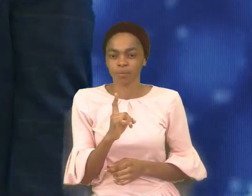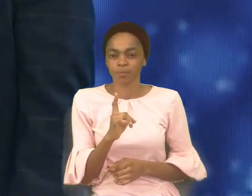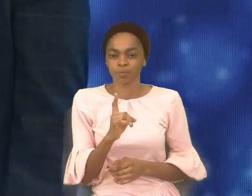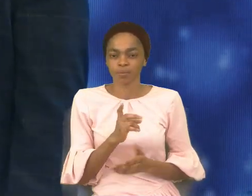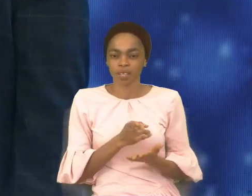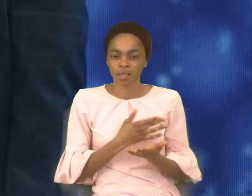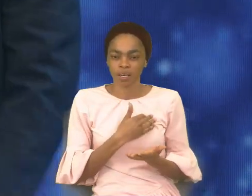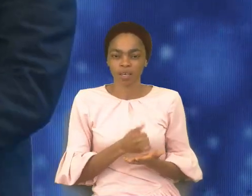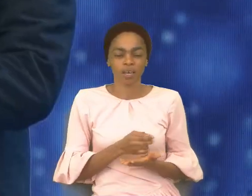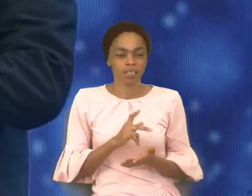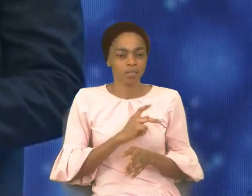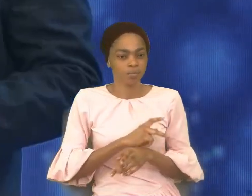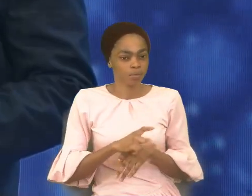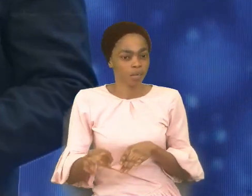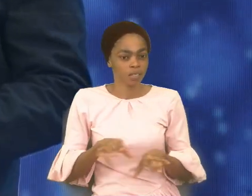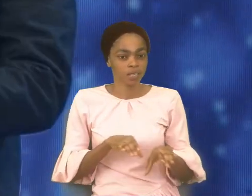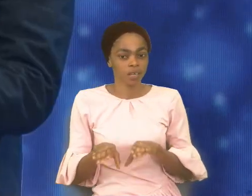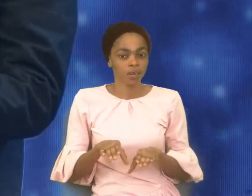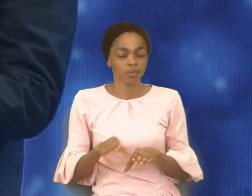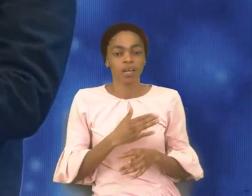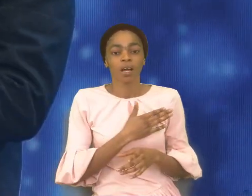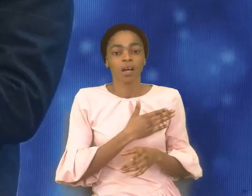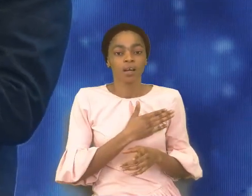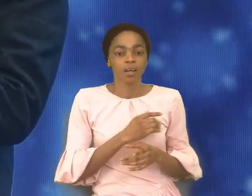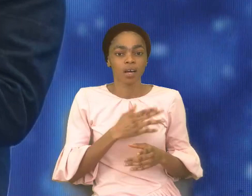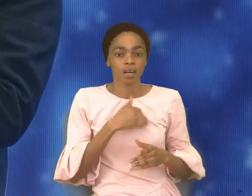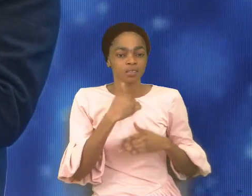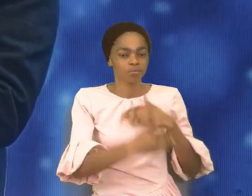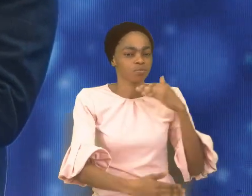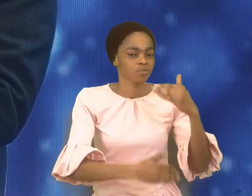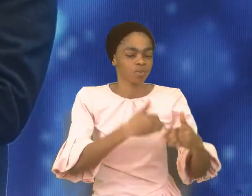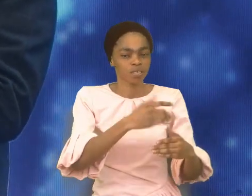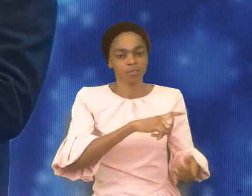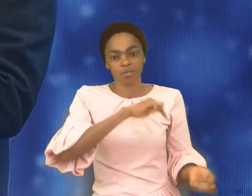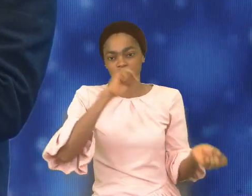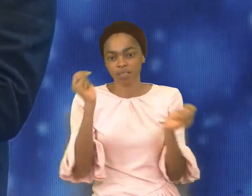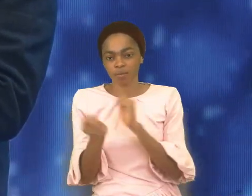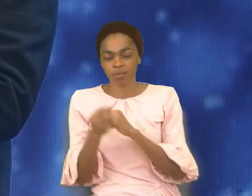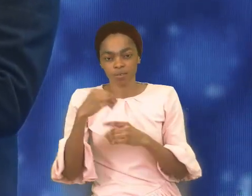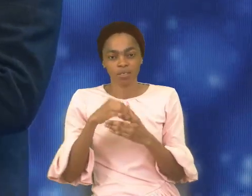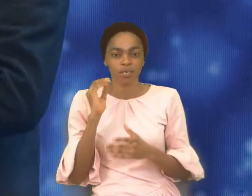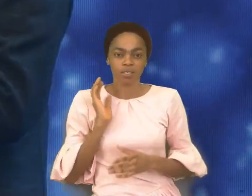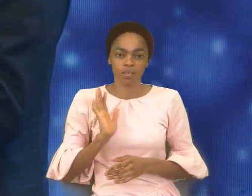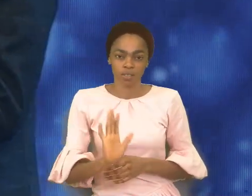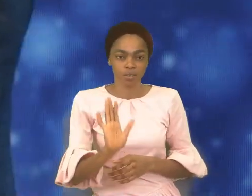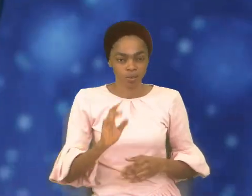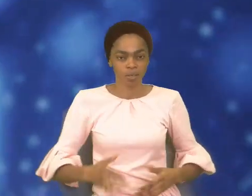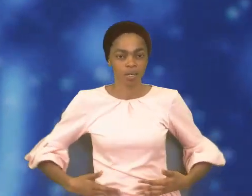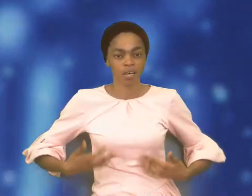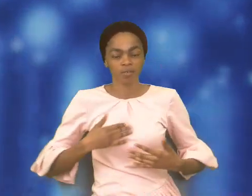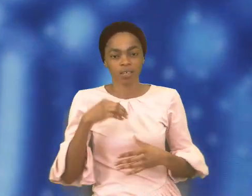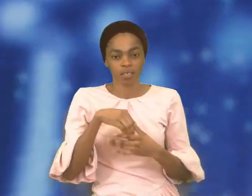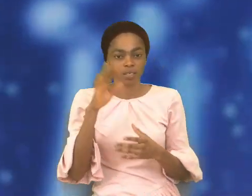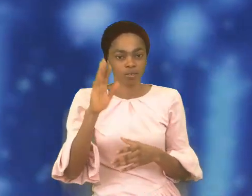progressing transformation in your life and in your ministry, that you'll be another